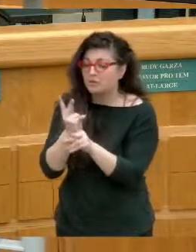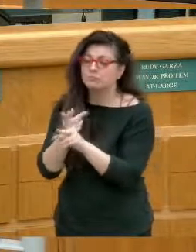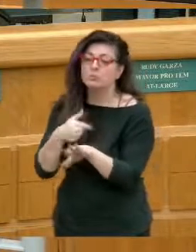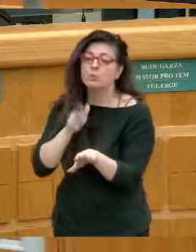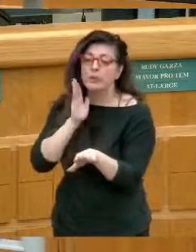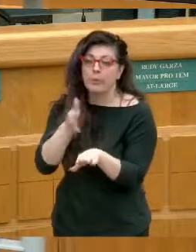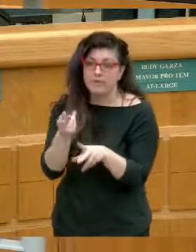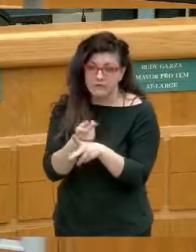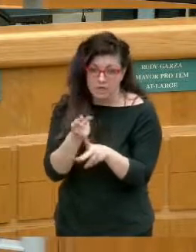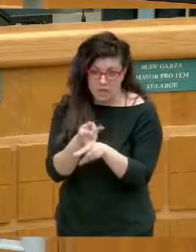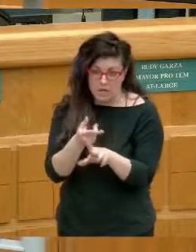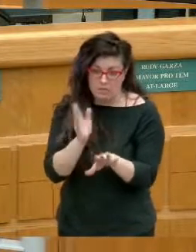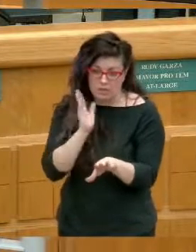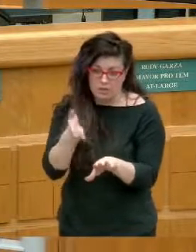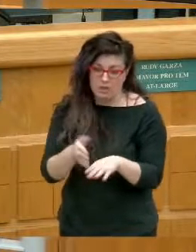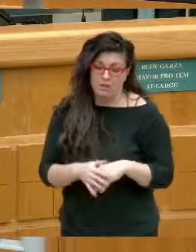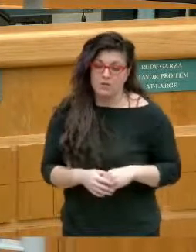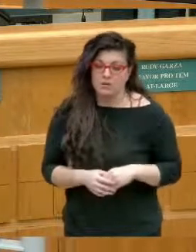out.